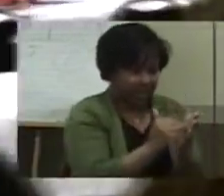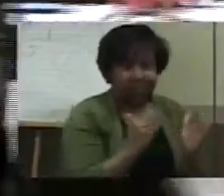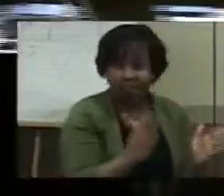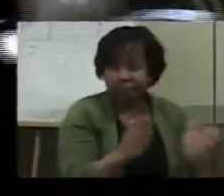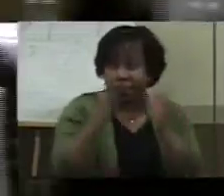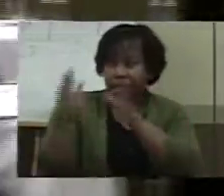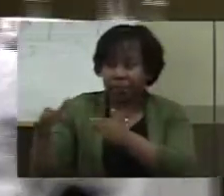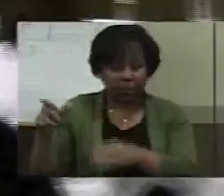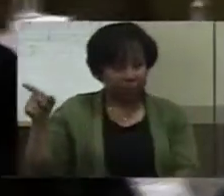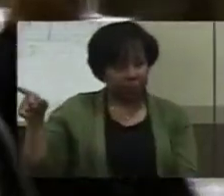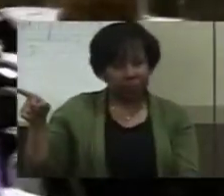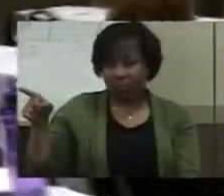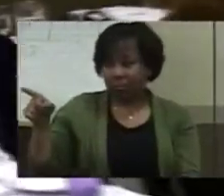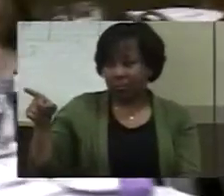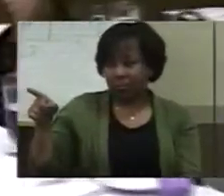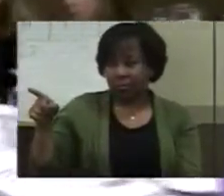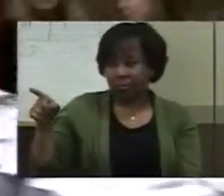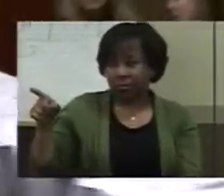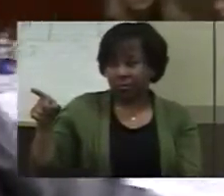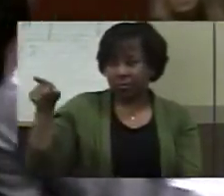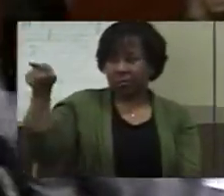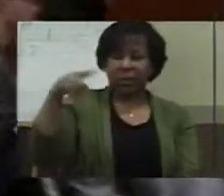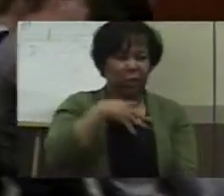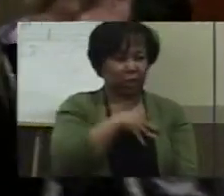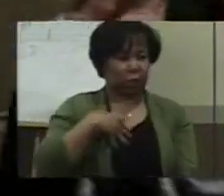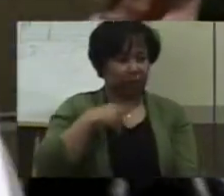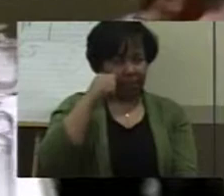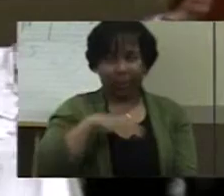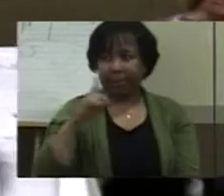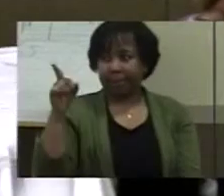here. What'd you guys come up with?